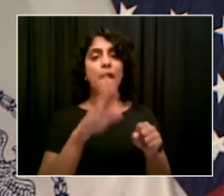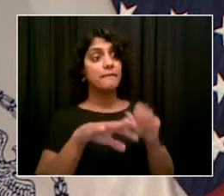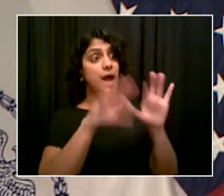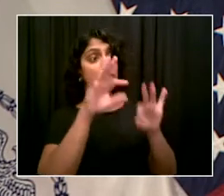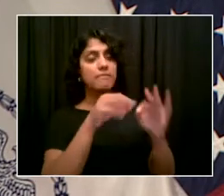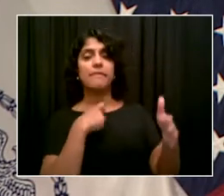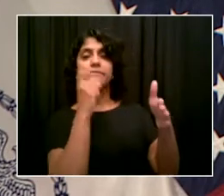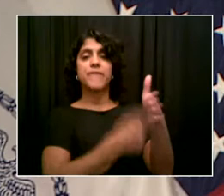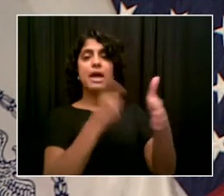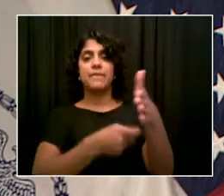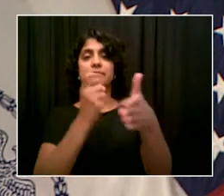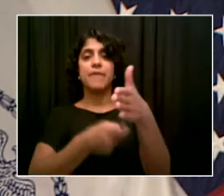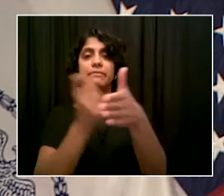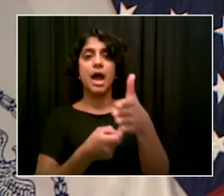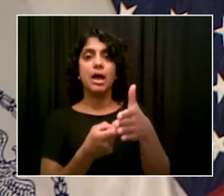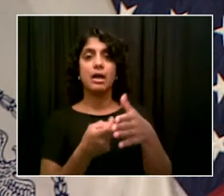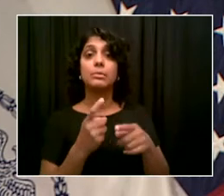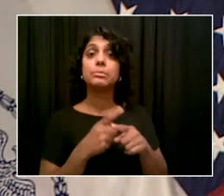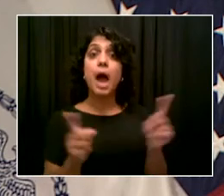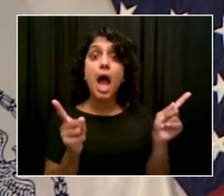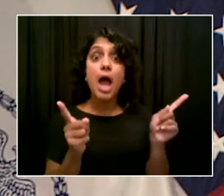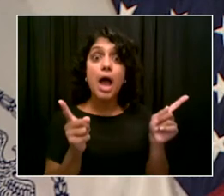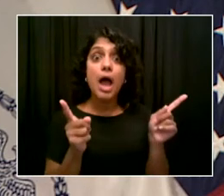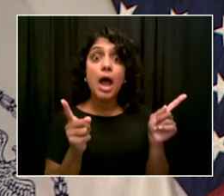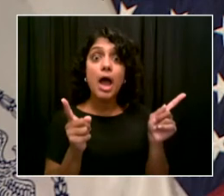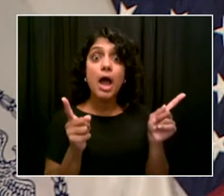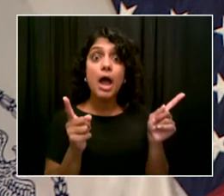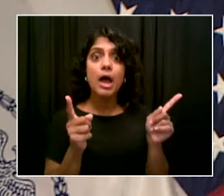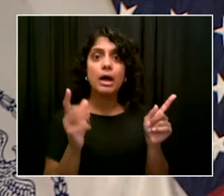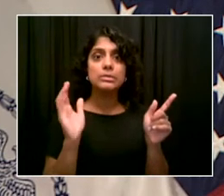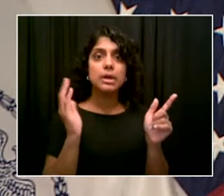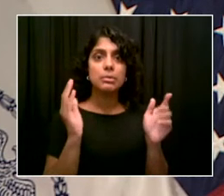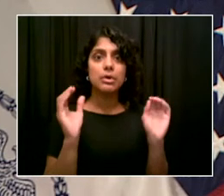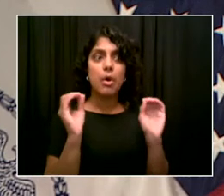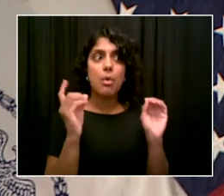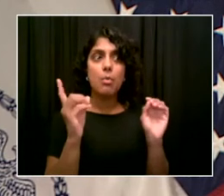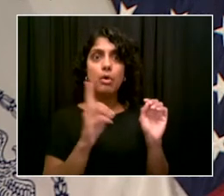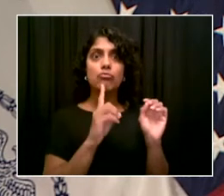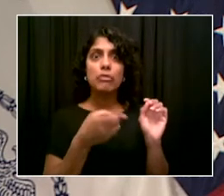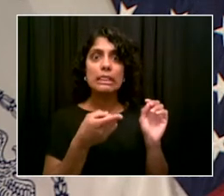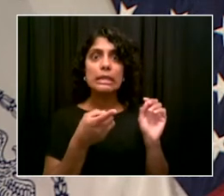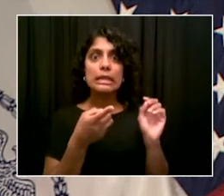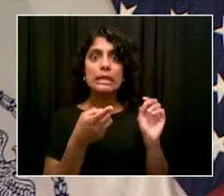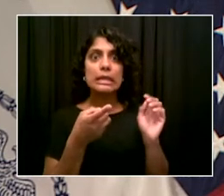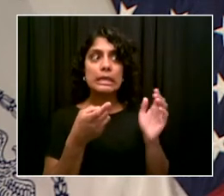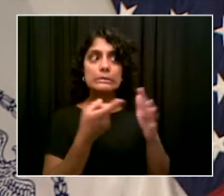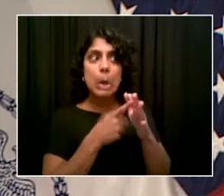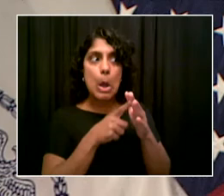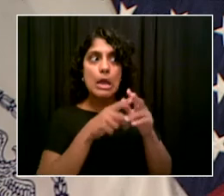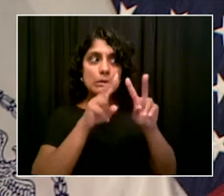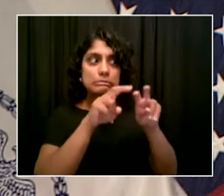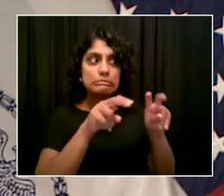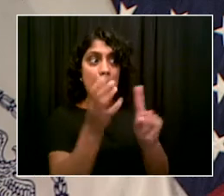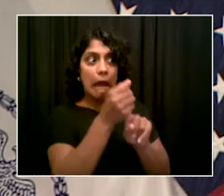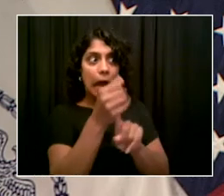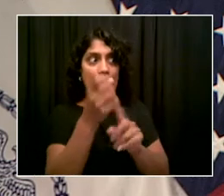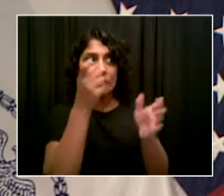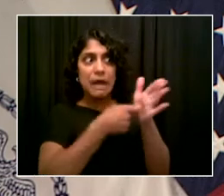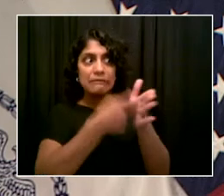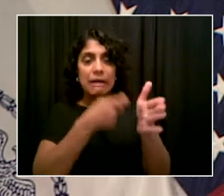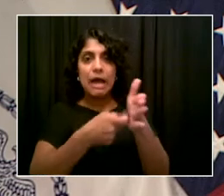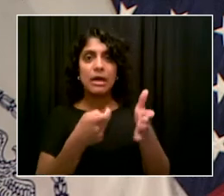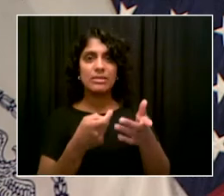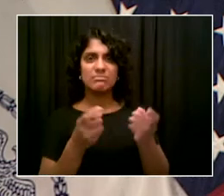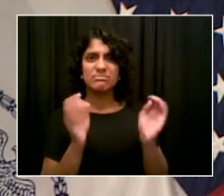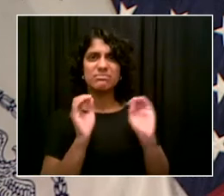No, I don't think that's the case. I appreciate the question a lot, Jillian. And this has been an area where we've put a lot of work in trying to figure out how to break out of the pattern of